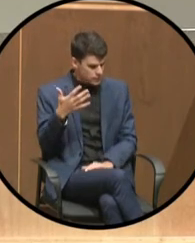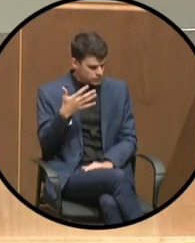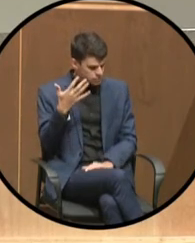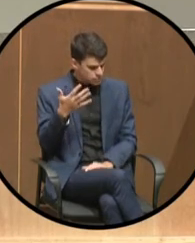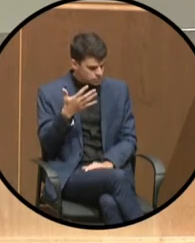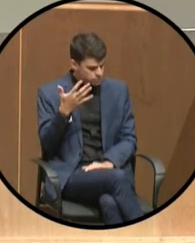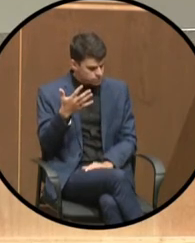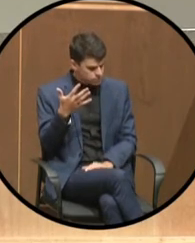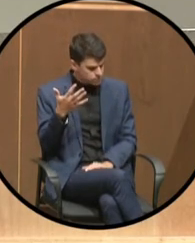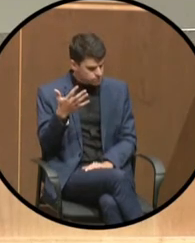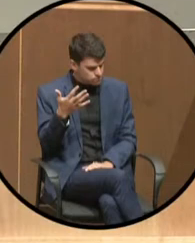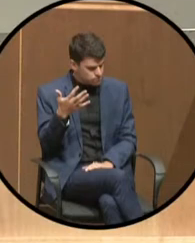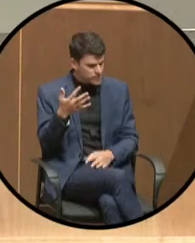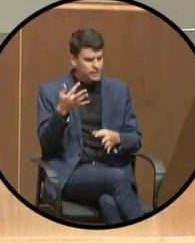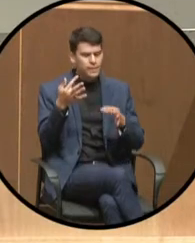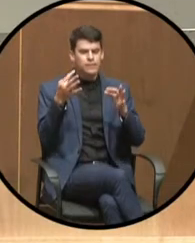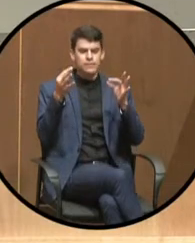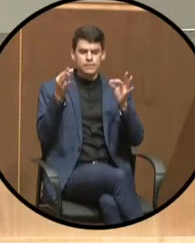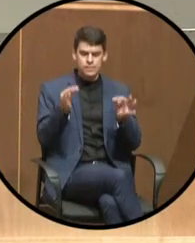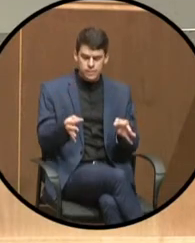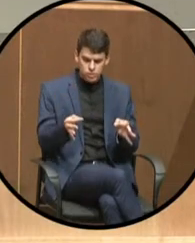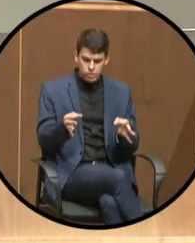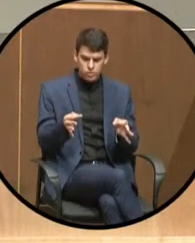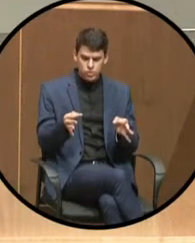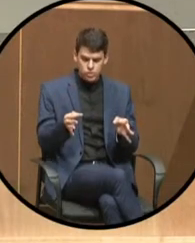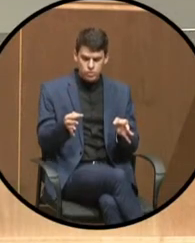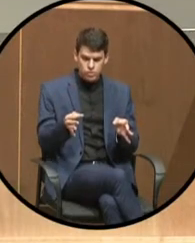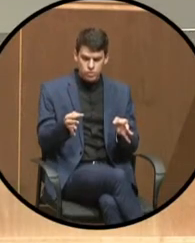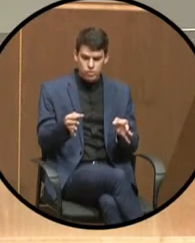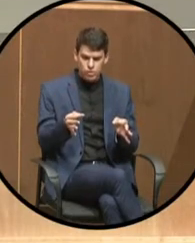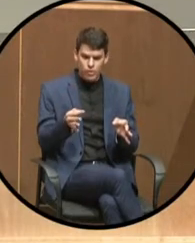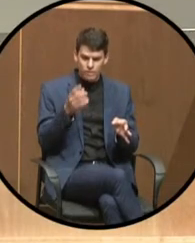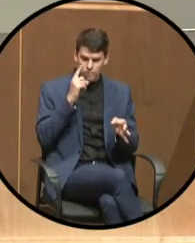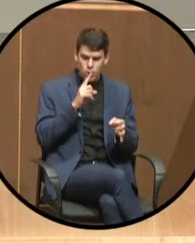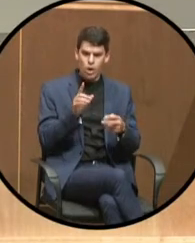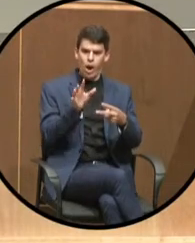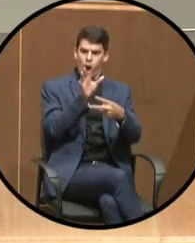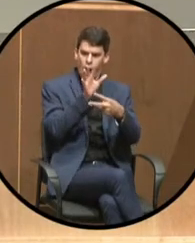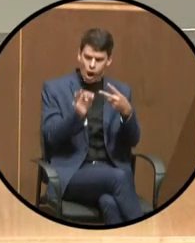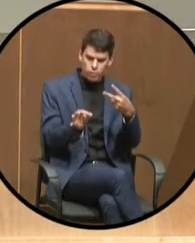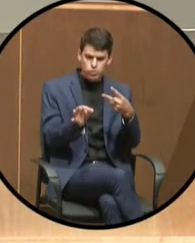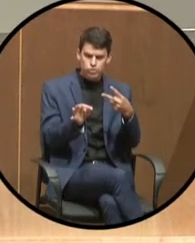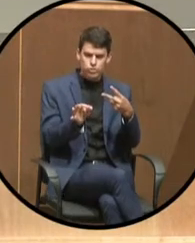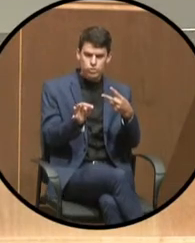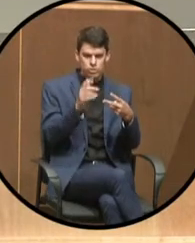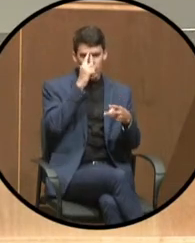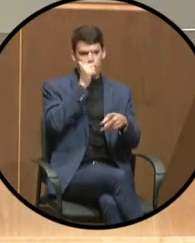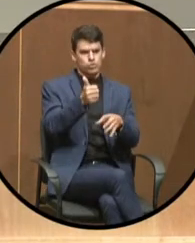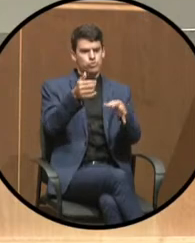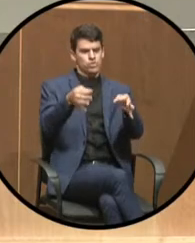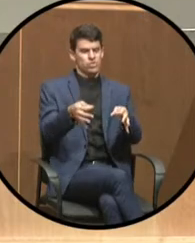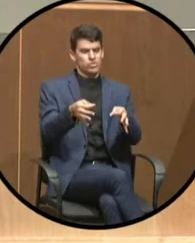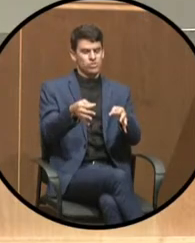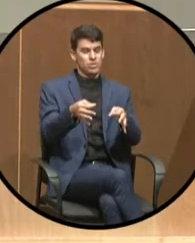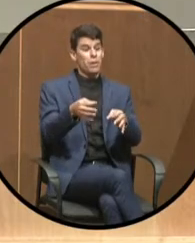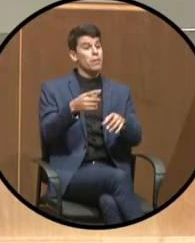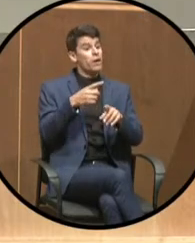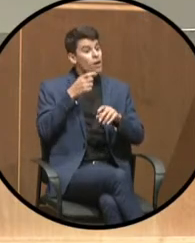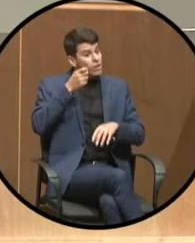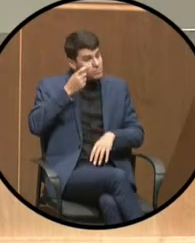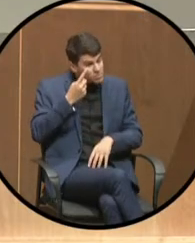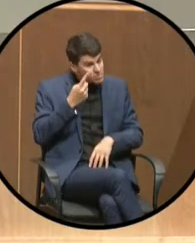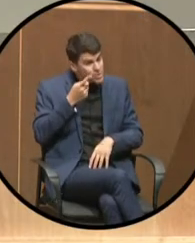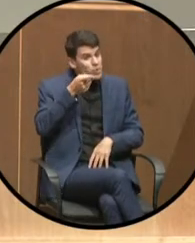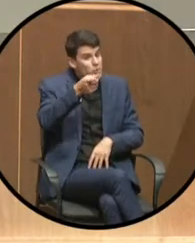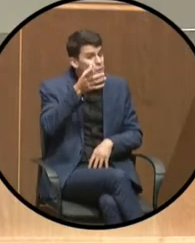the decision to make it optional. And you need to be responsible as a